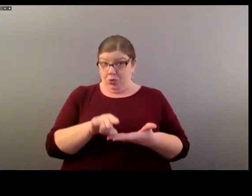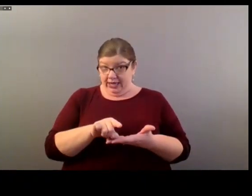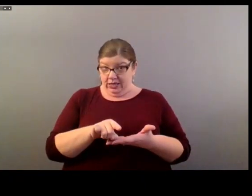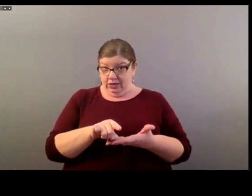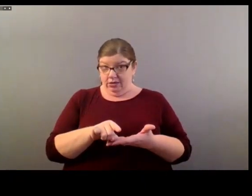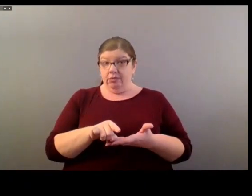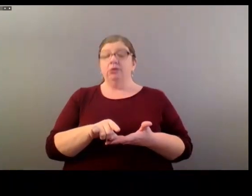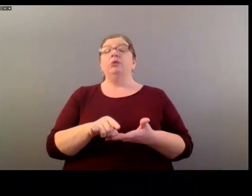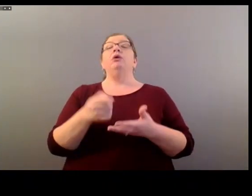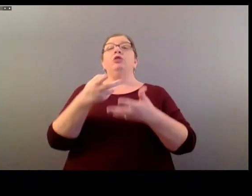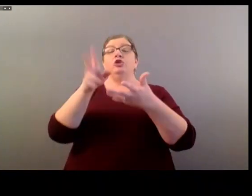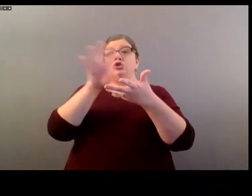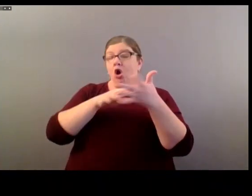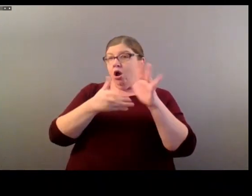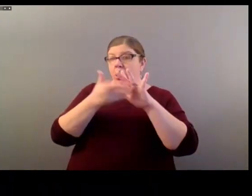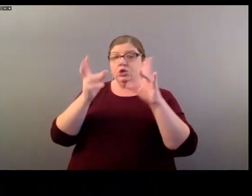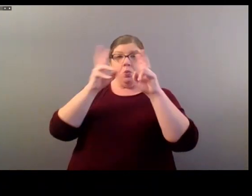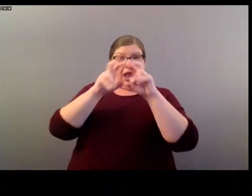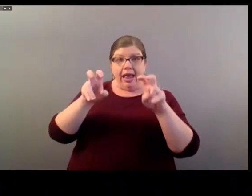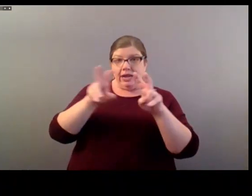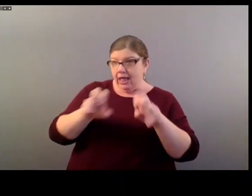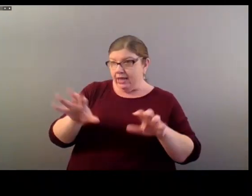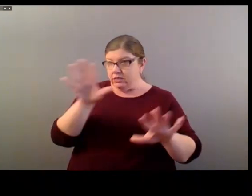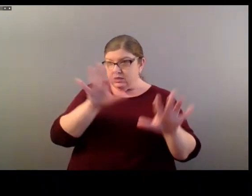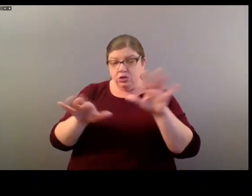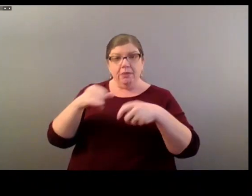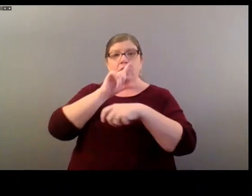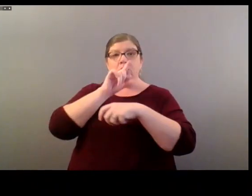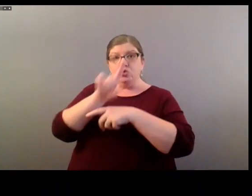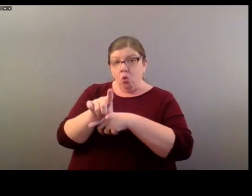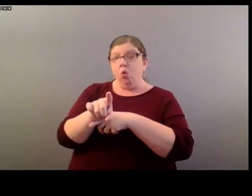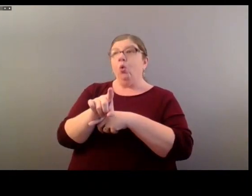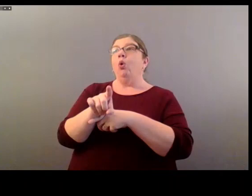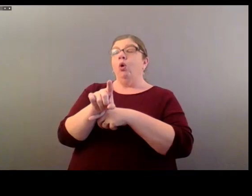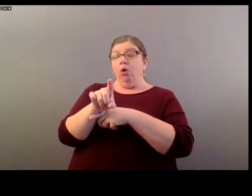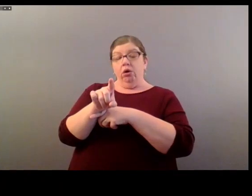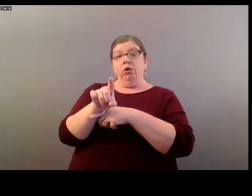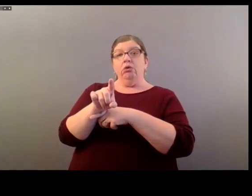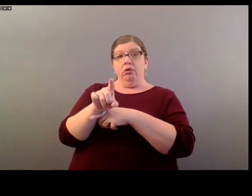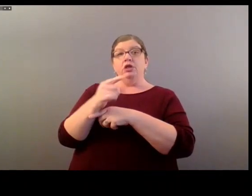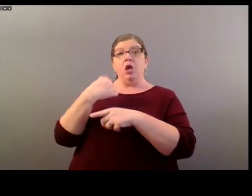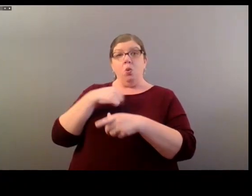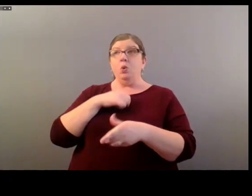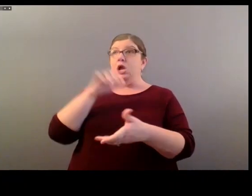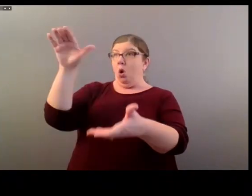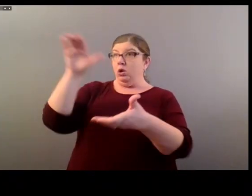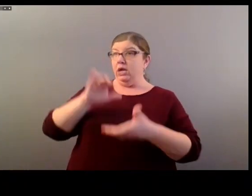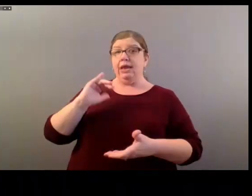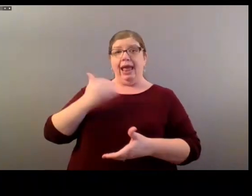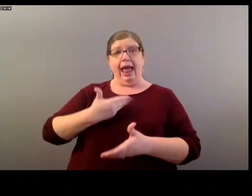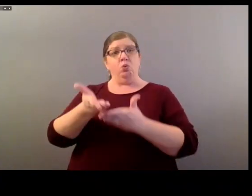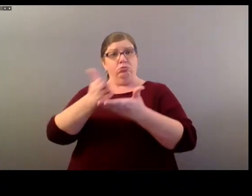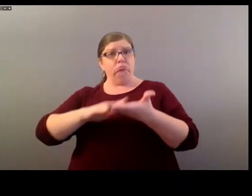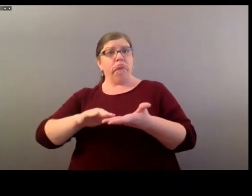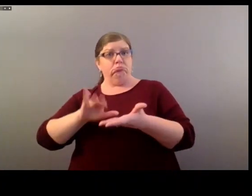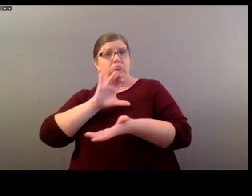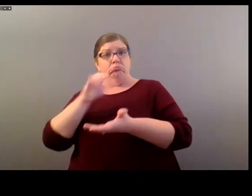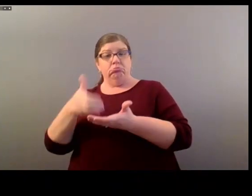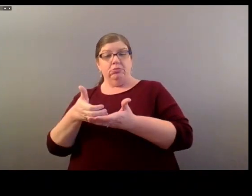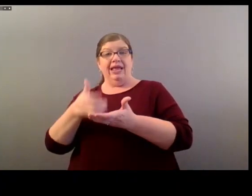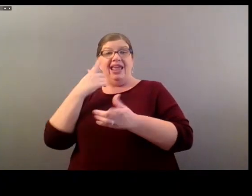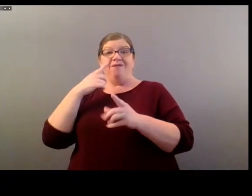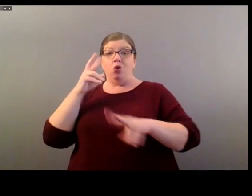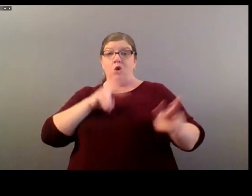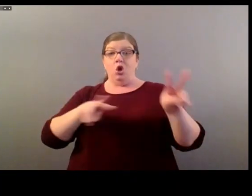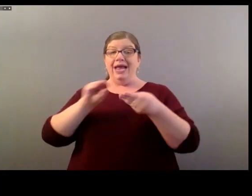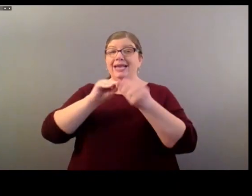the charts, we analyze it just to make sure that we're getting our fair share, and per capita we are getting our